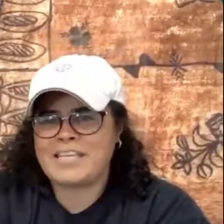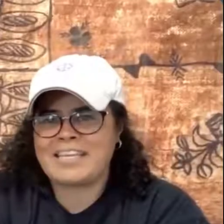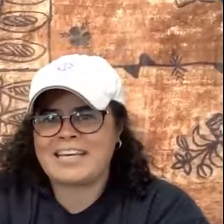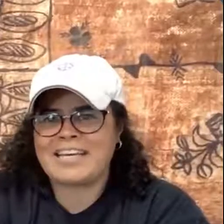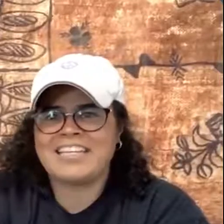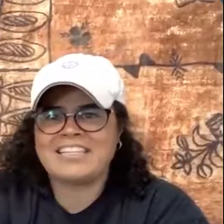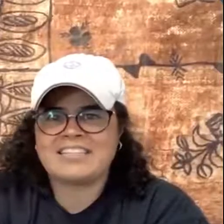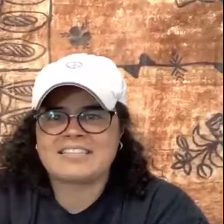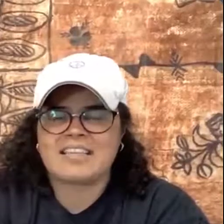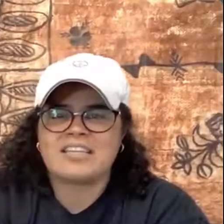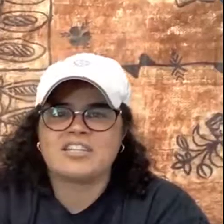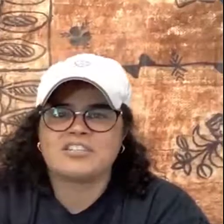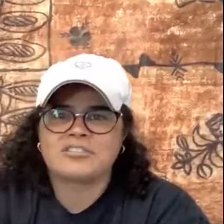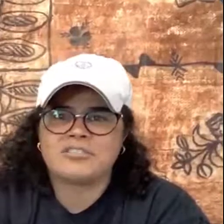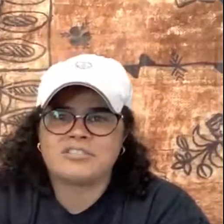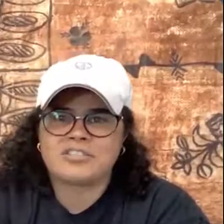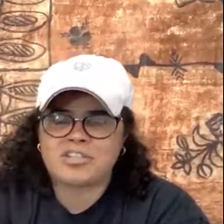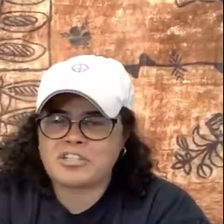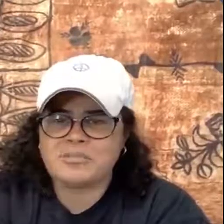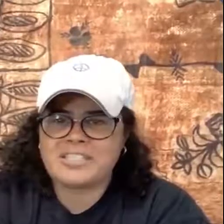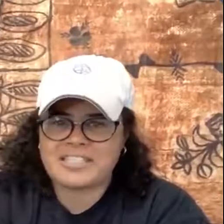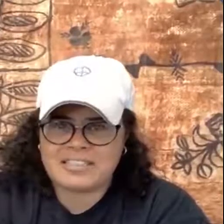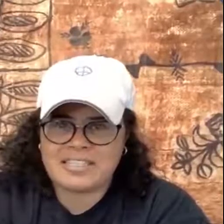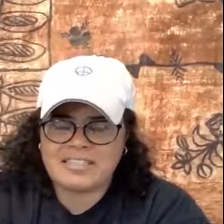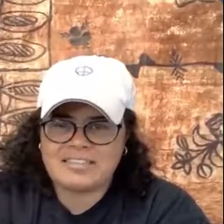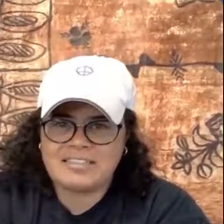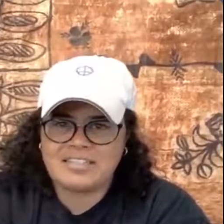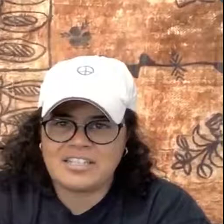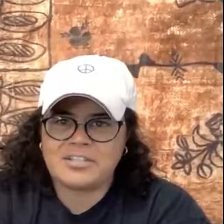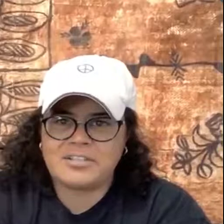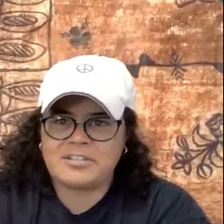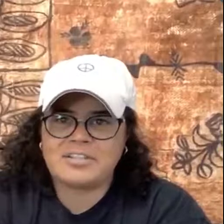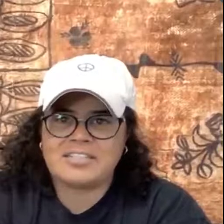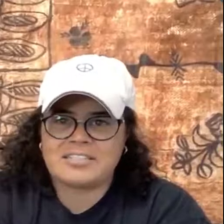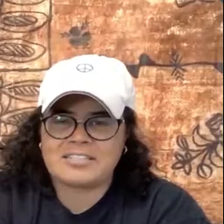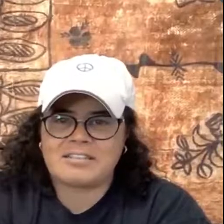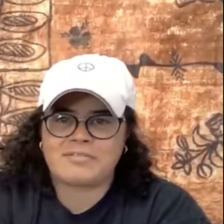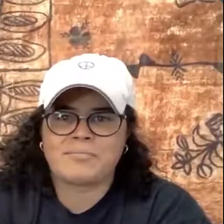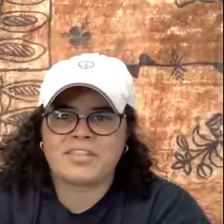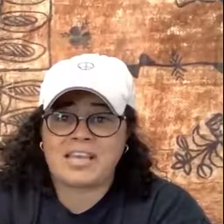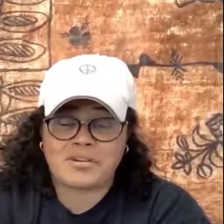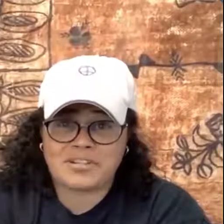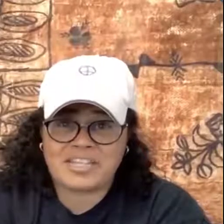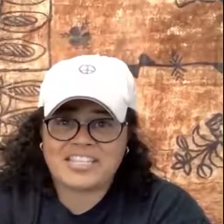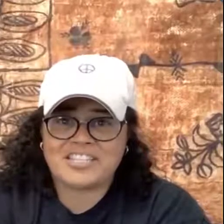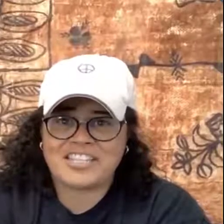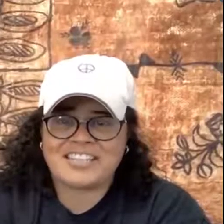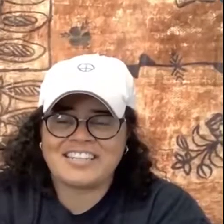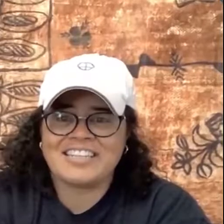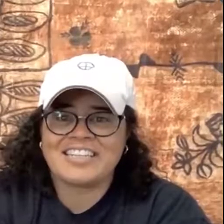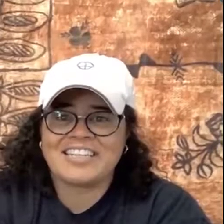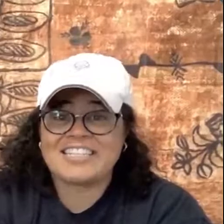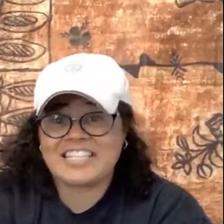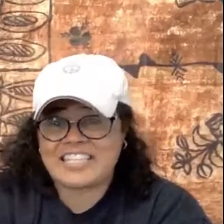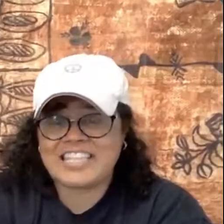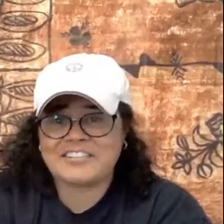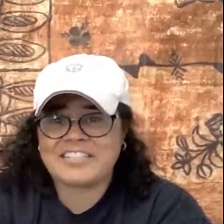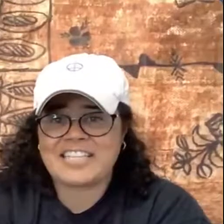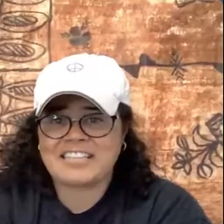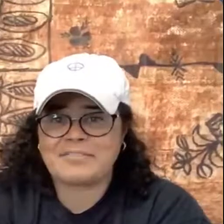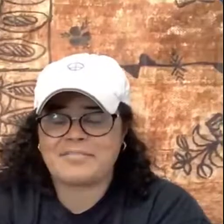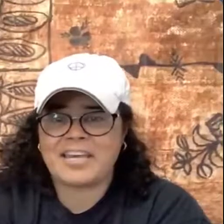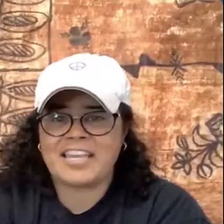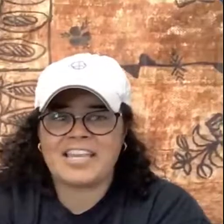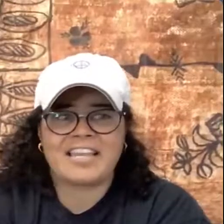first speaker is Joshua Dixon, who is from the Navajo Nation. He is actually here